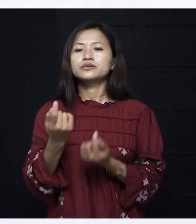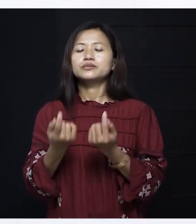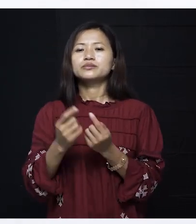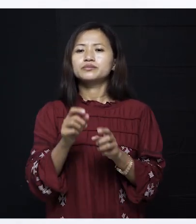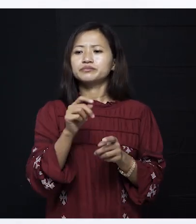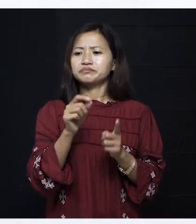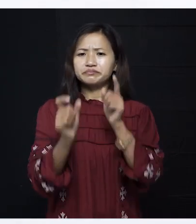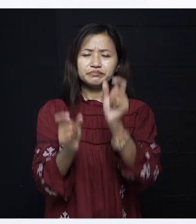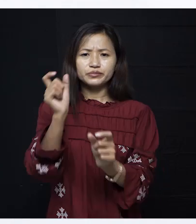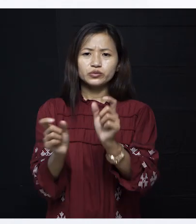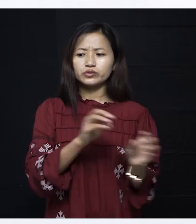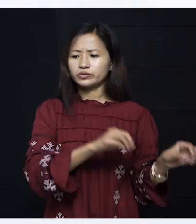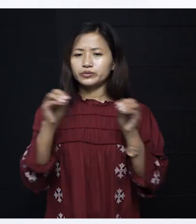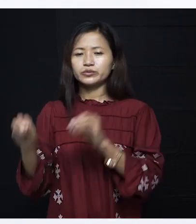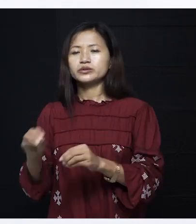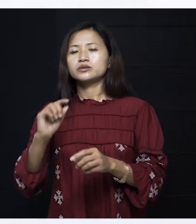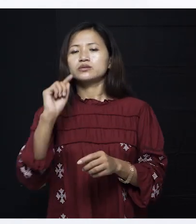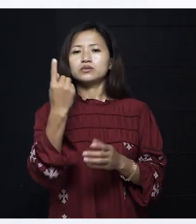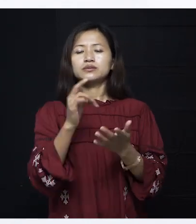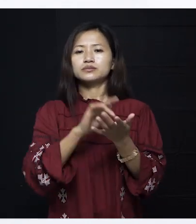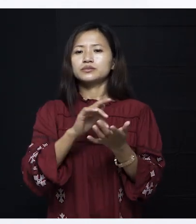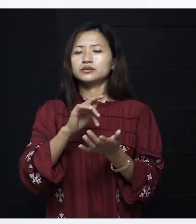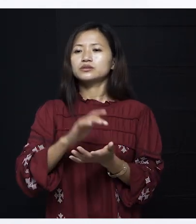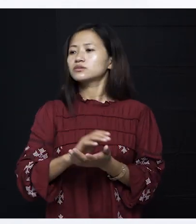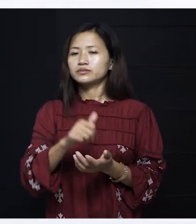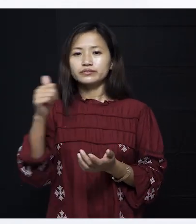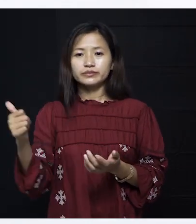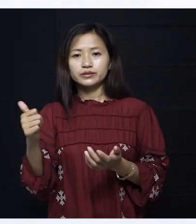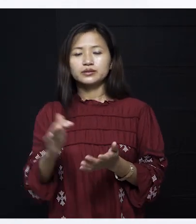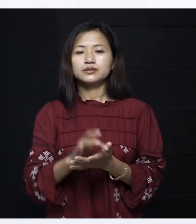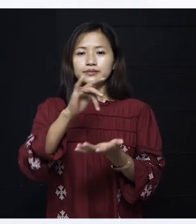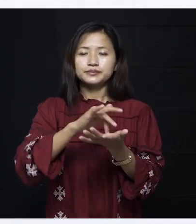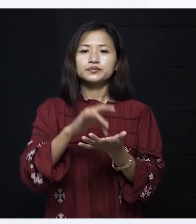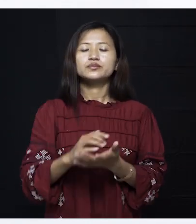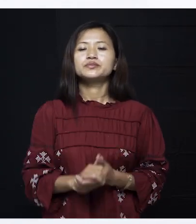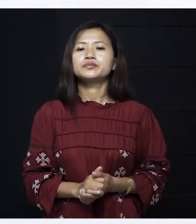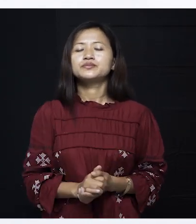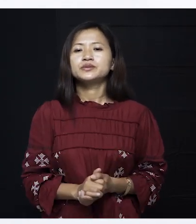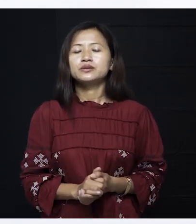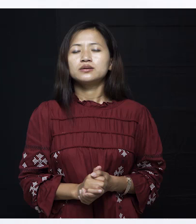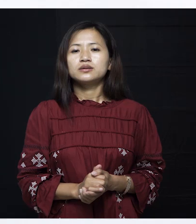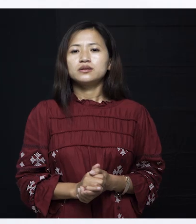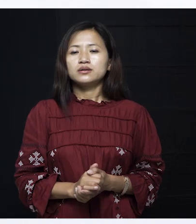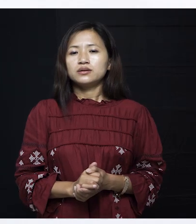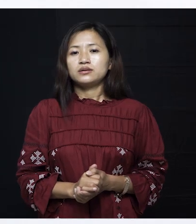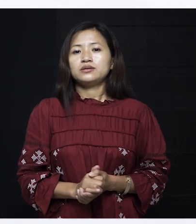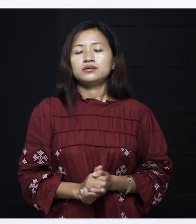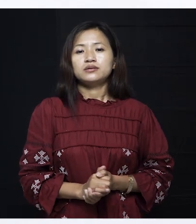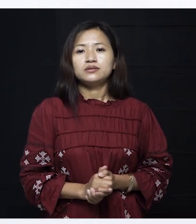where people move from one place to another place. Okay, where people move from one place